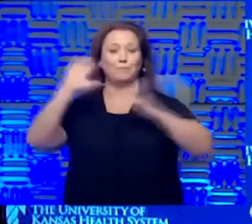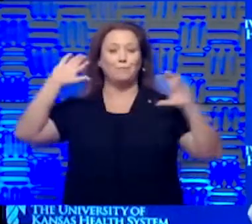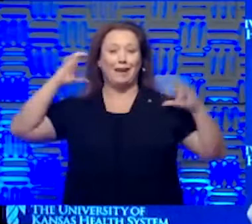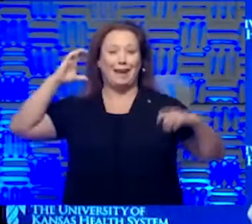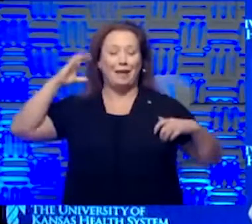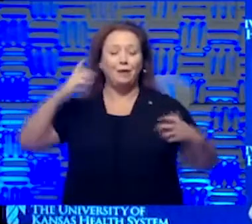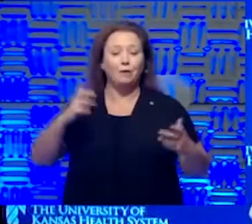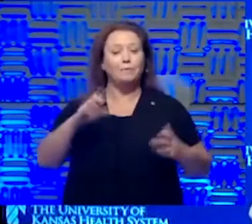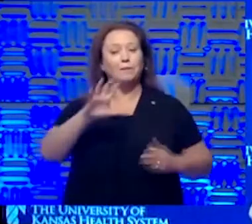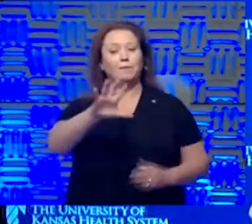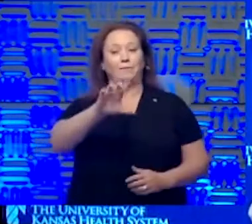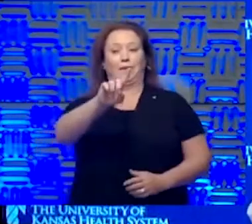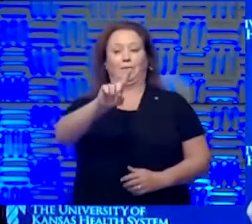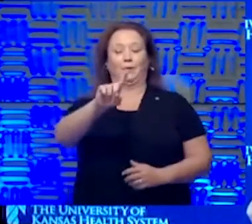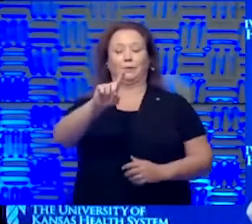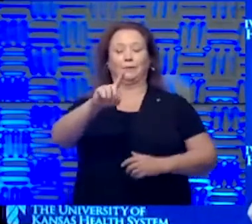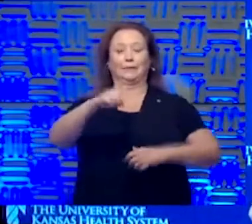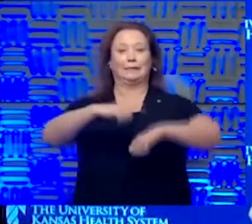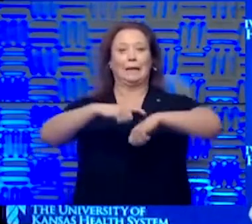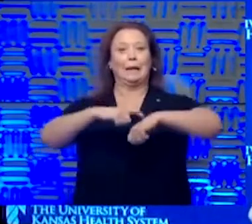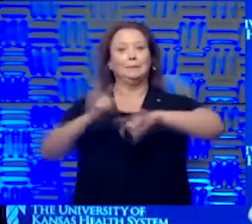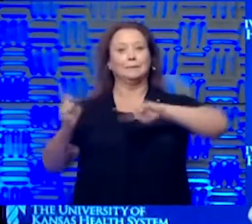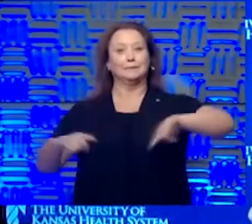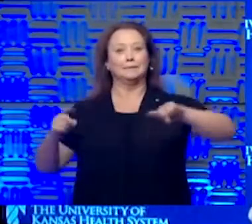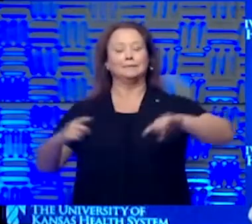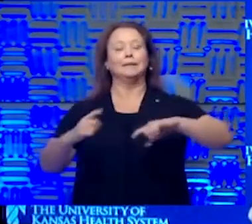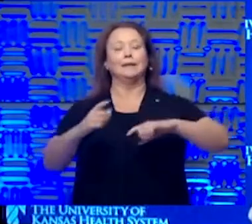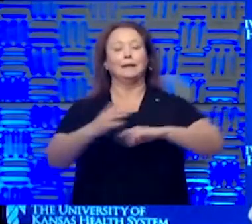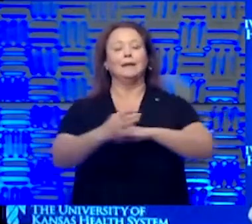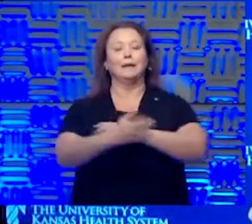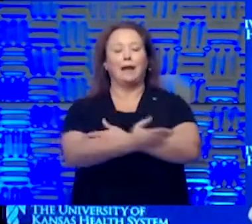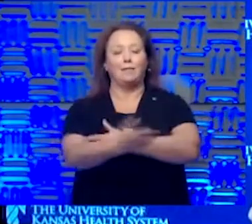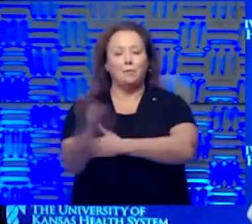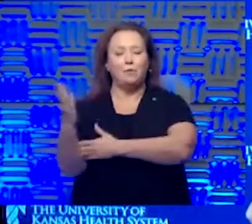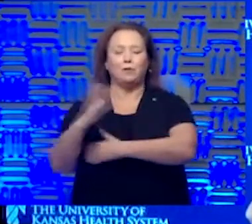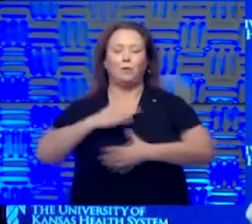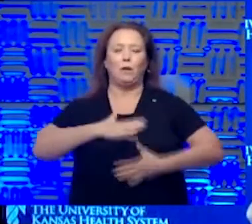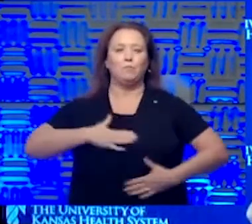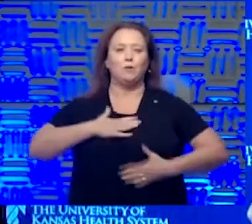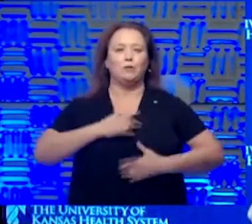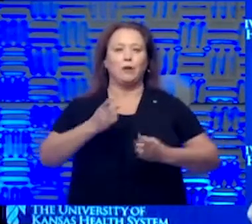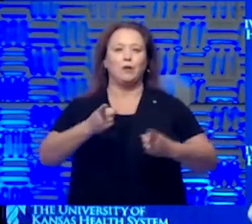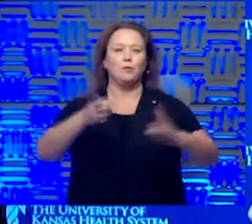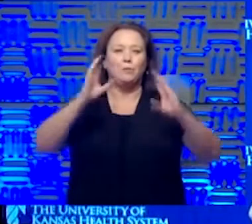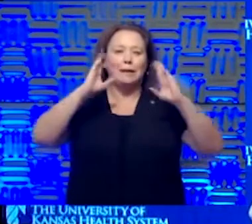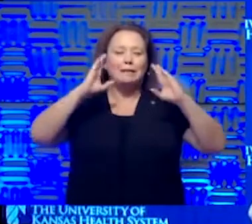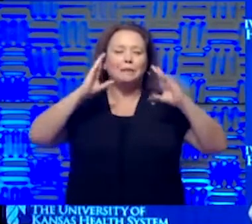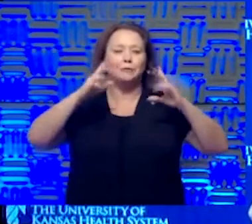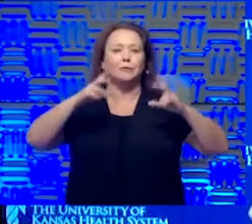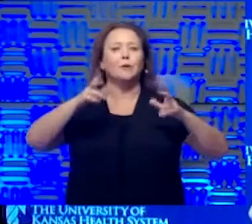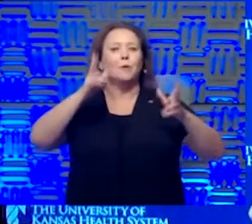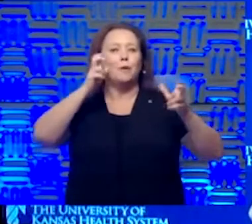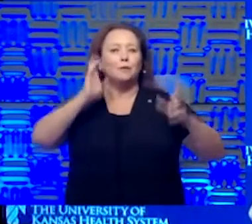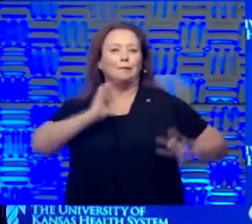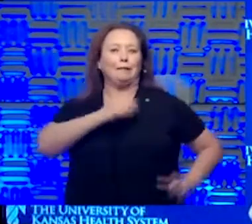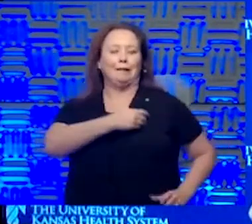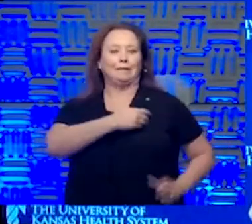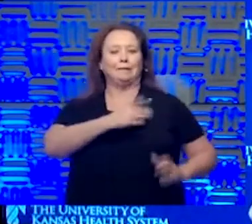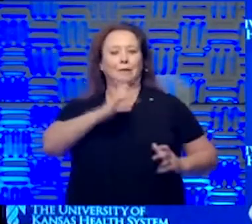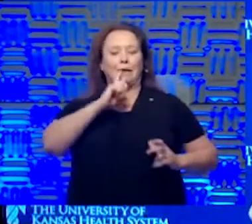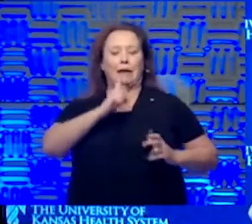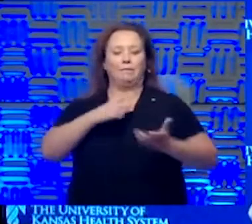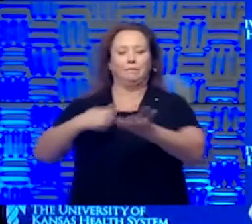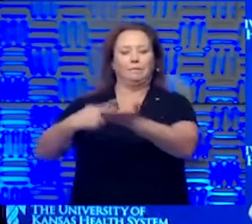episode, and so appreciate all of our listeners and all of the folks who tune in and are a part of this as we continue to have honest conversations